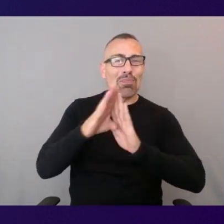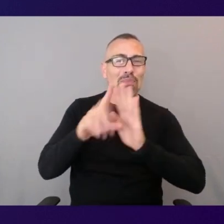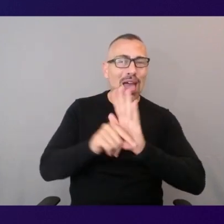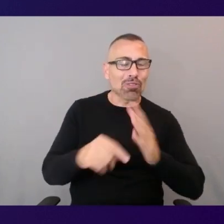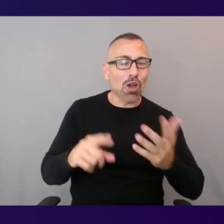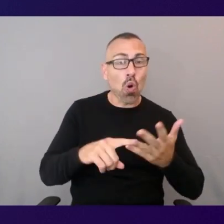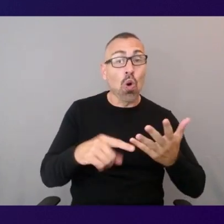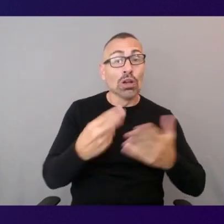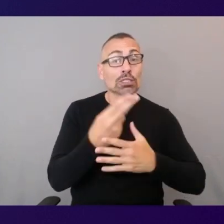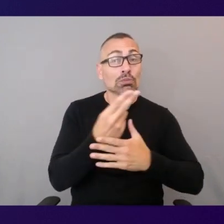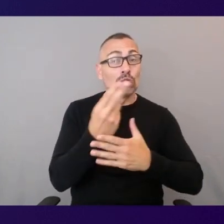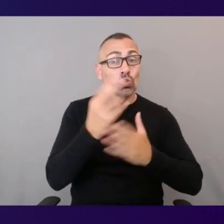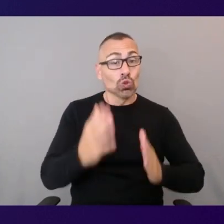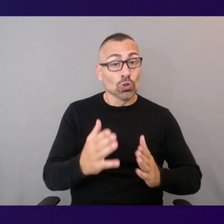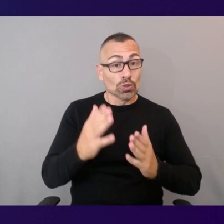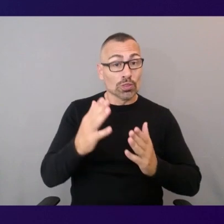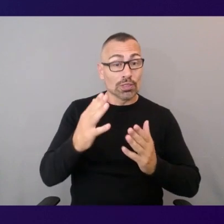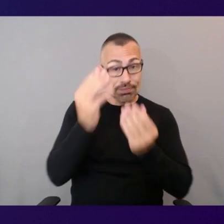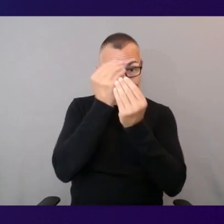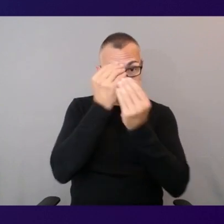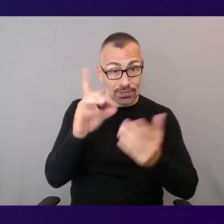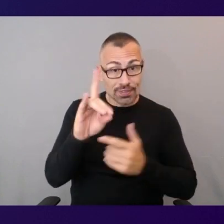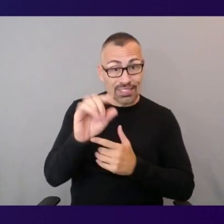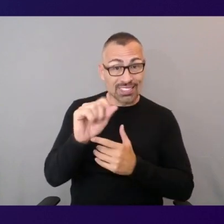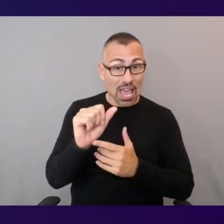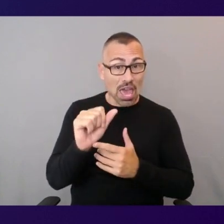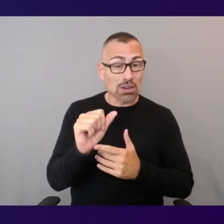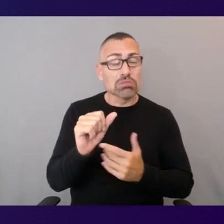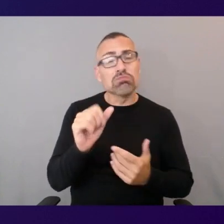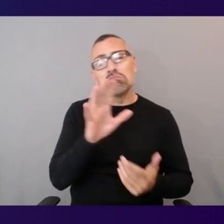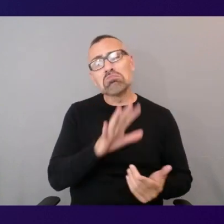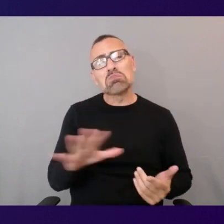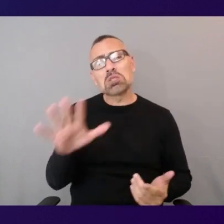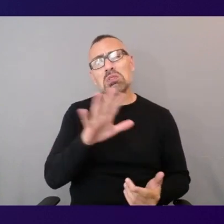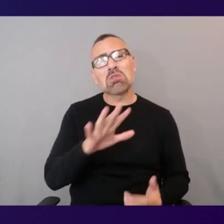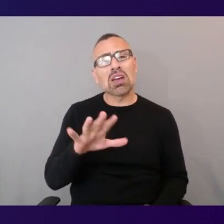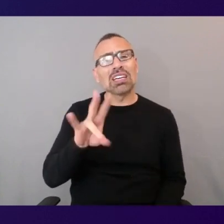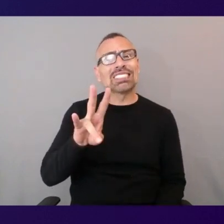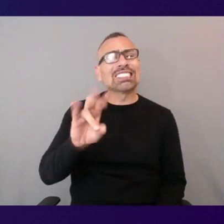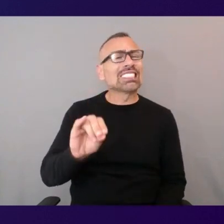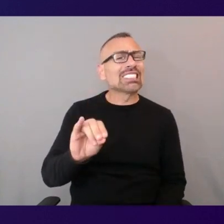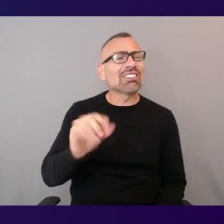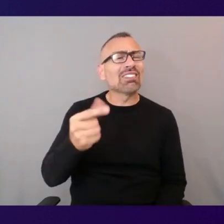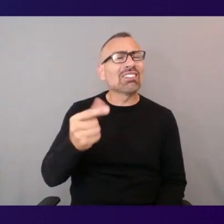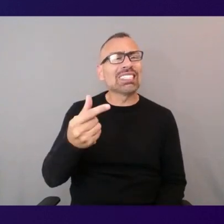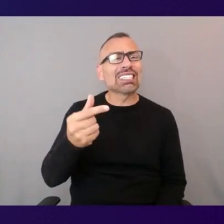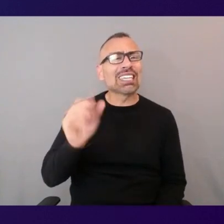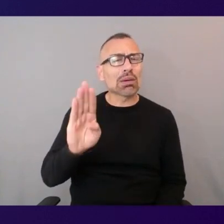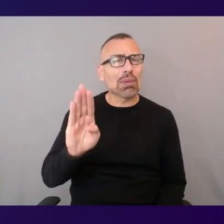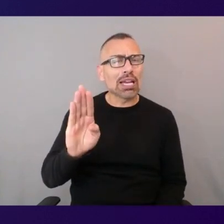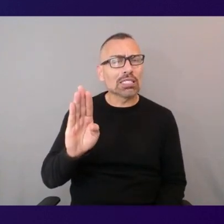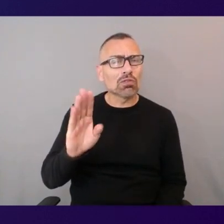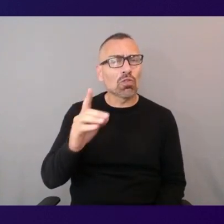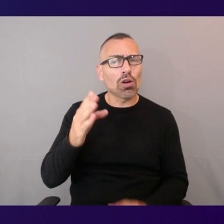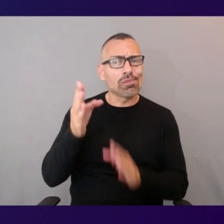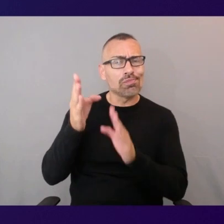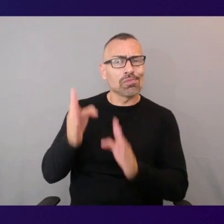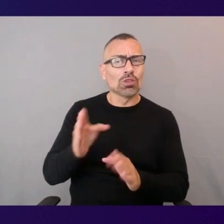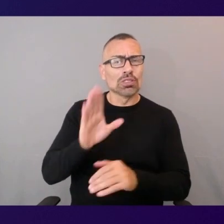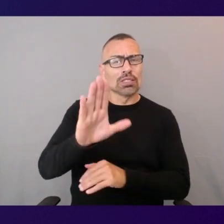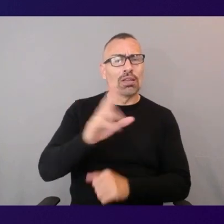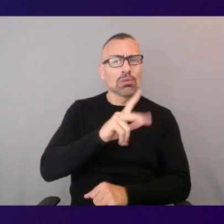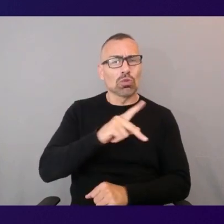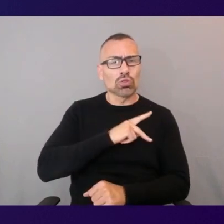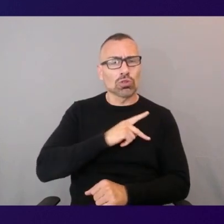that, typically somewhere around 70 gigs for someone's personal laptop, maybe on average, maybe. Migrating that